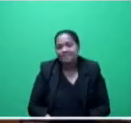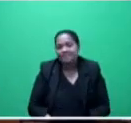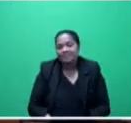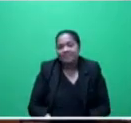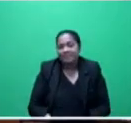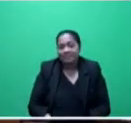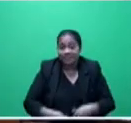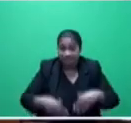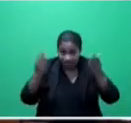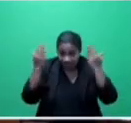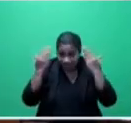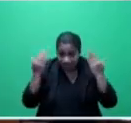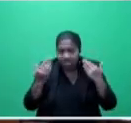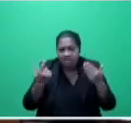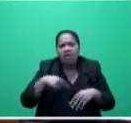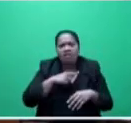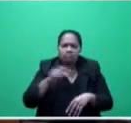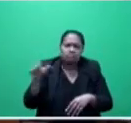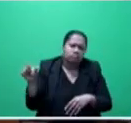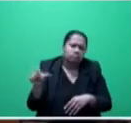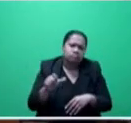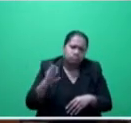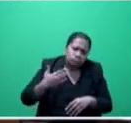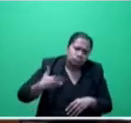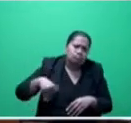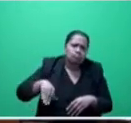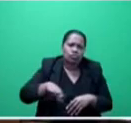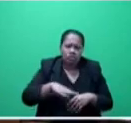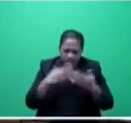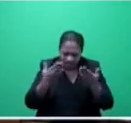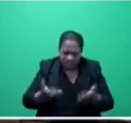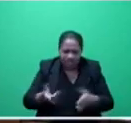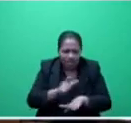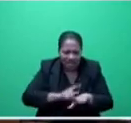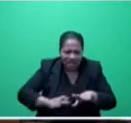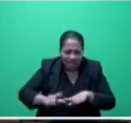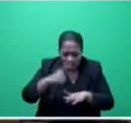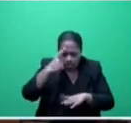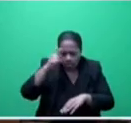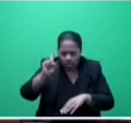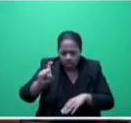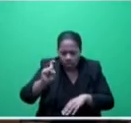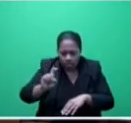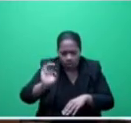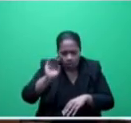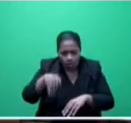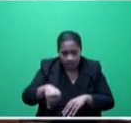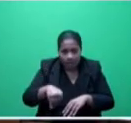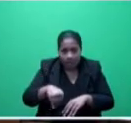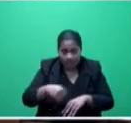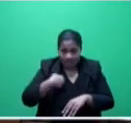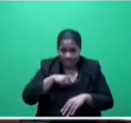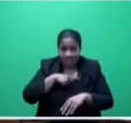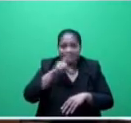Speaker, we should all be patriotic to this land that we call home, where we can